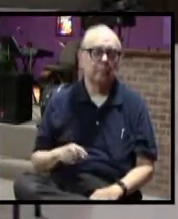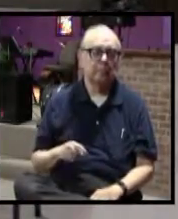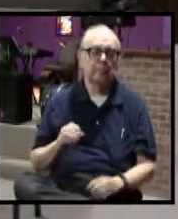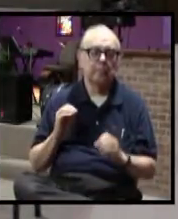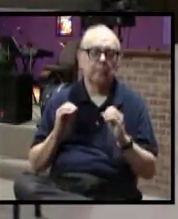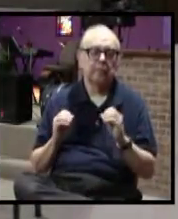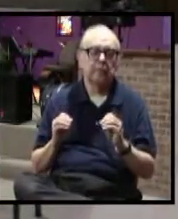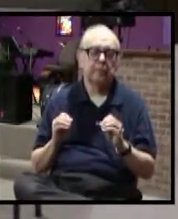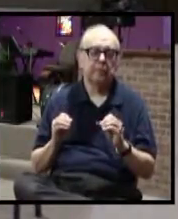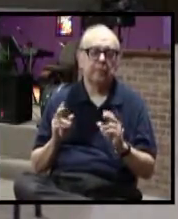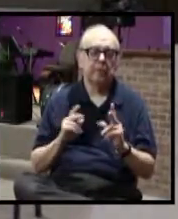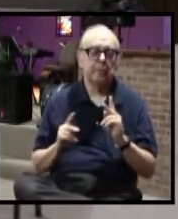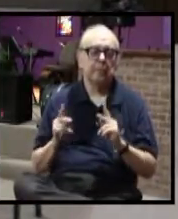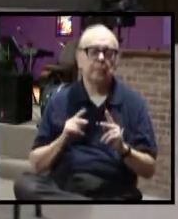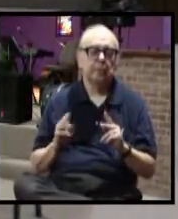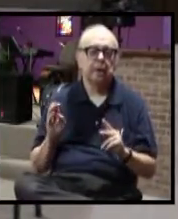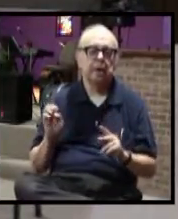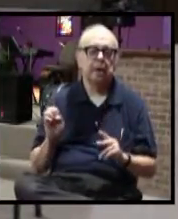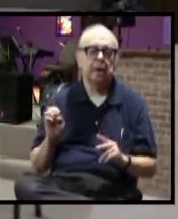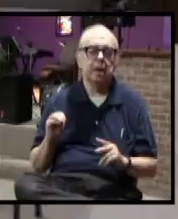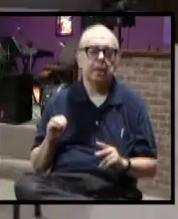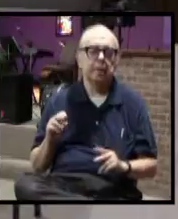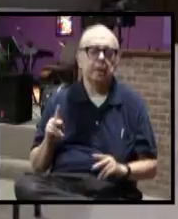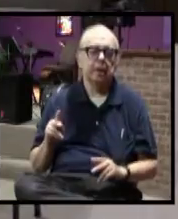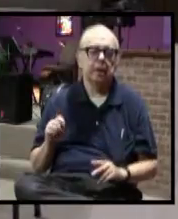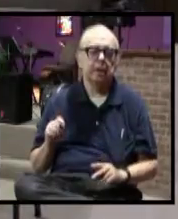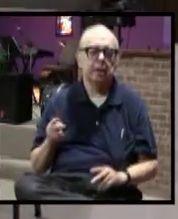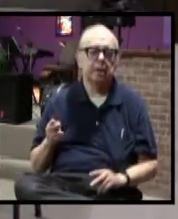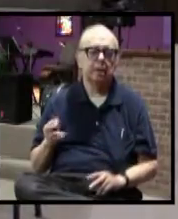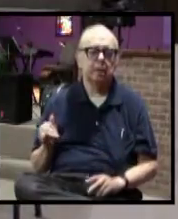We need to be teaching people empathy.